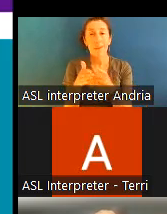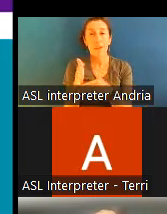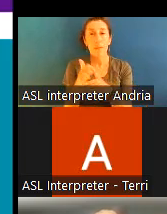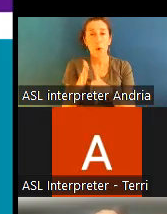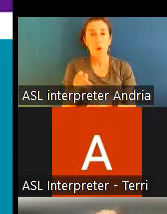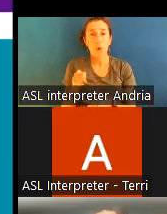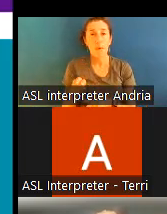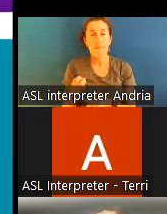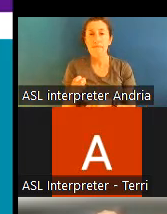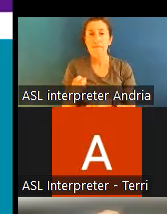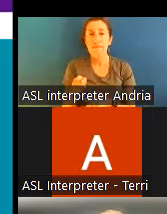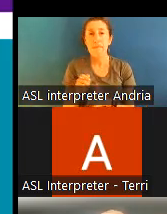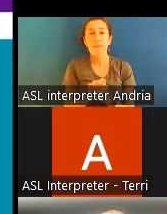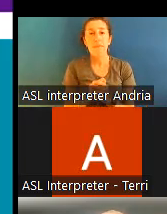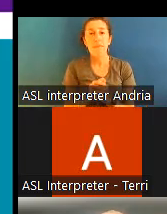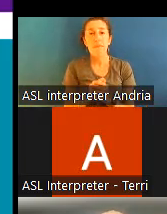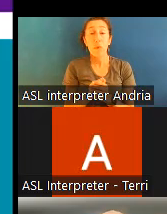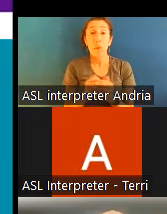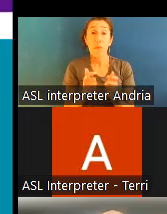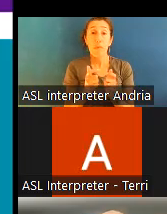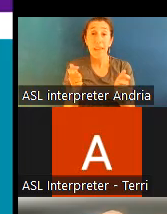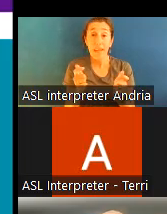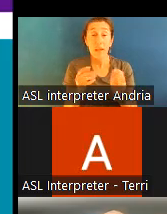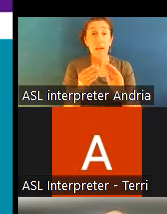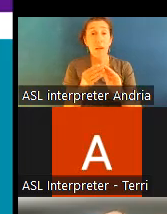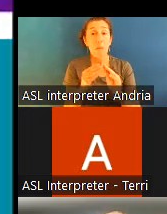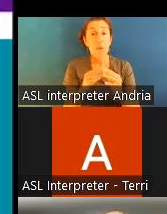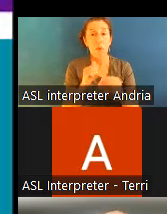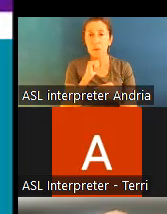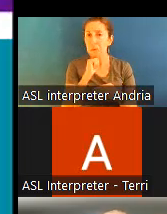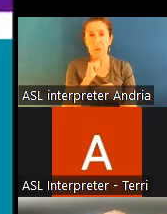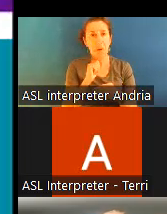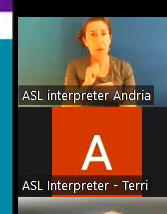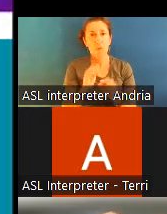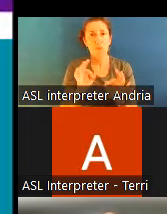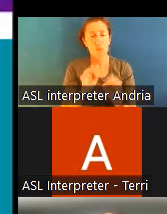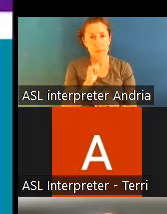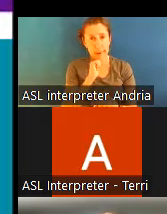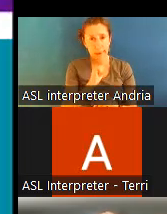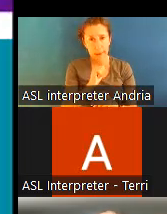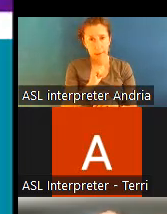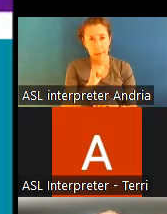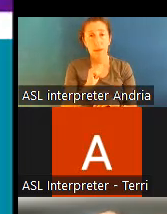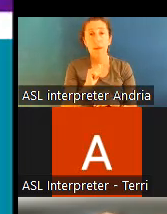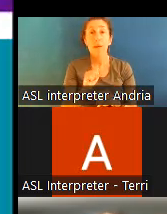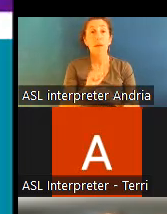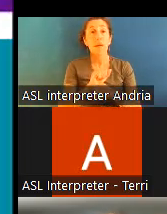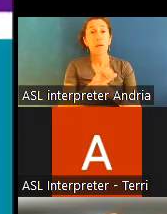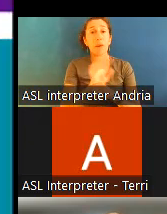So those are huge numbers. When the pandemic began, the numbers